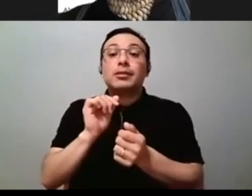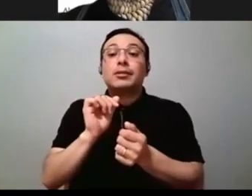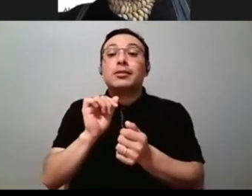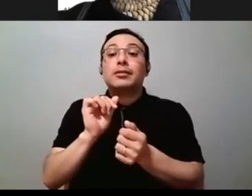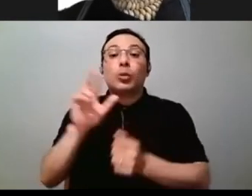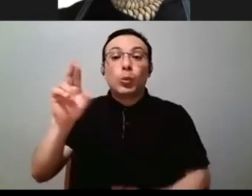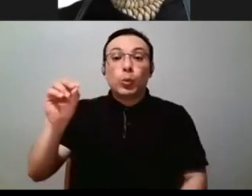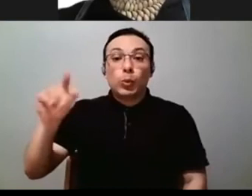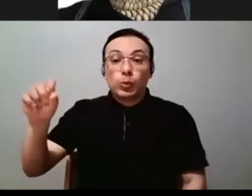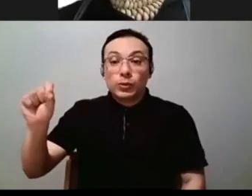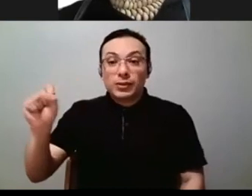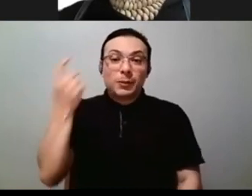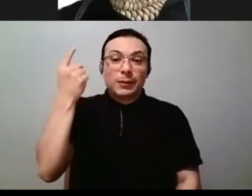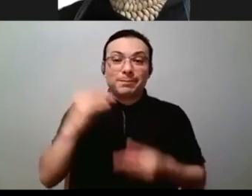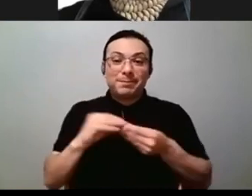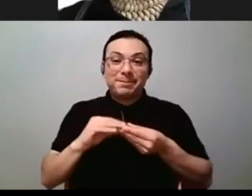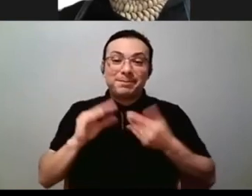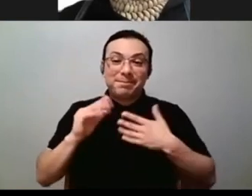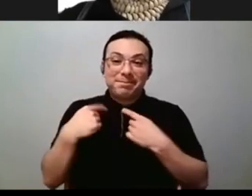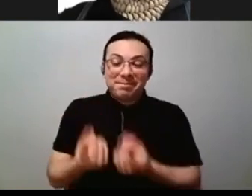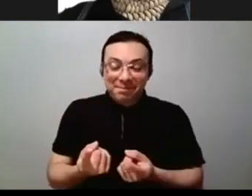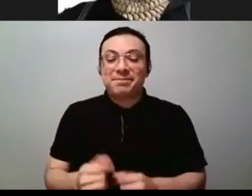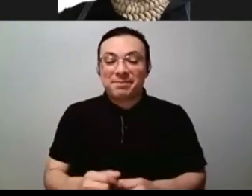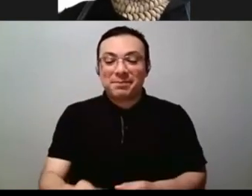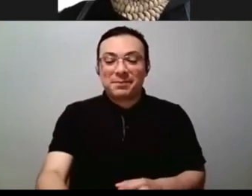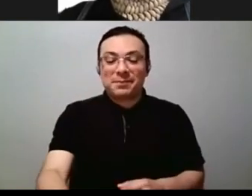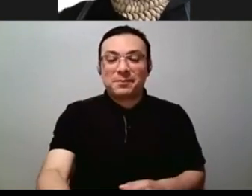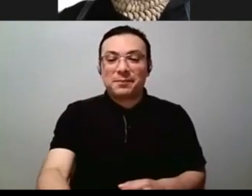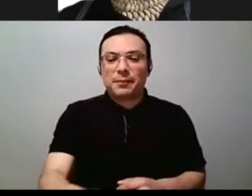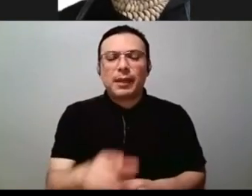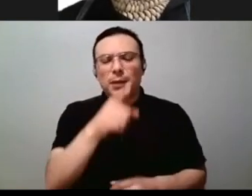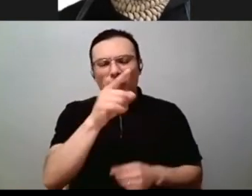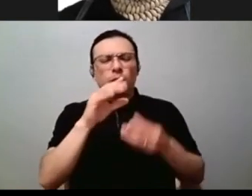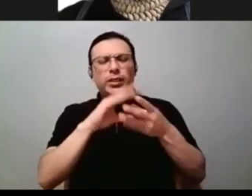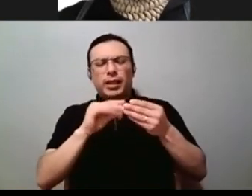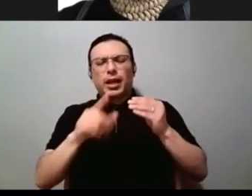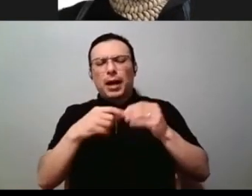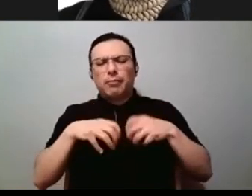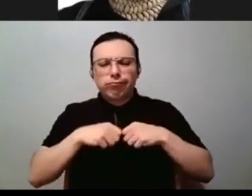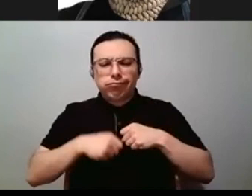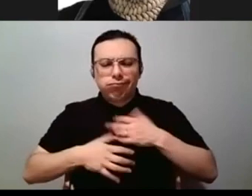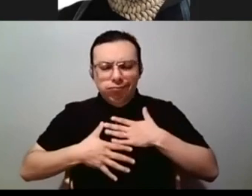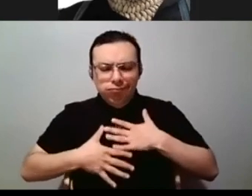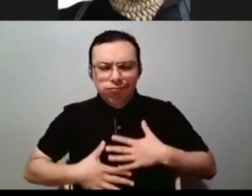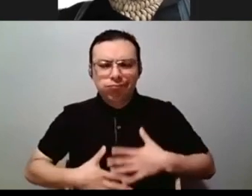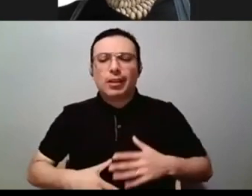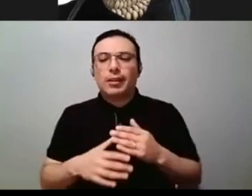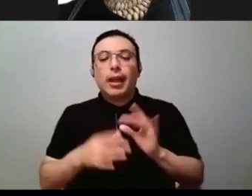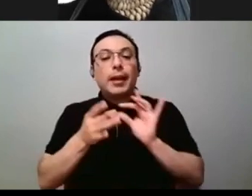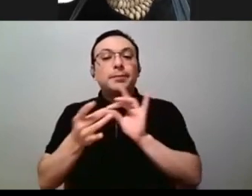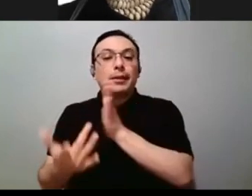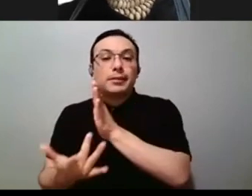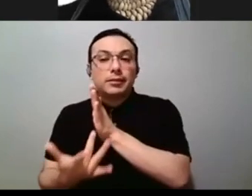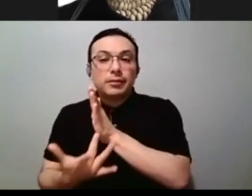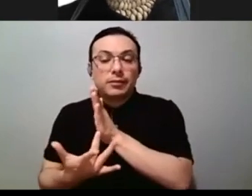the passage but i also wanted to say something about grief that technology and it's probably a whole other thing um that